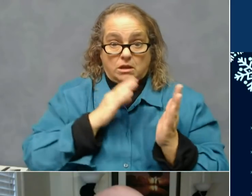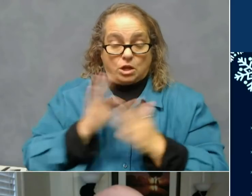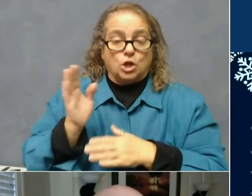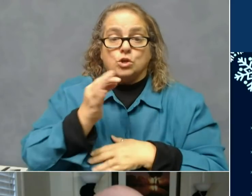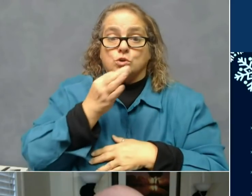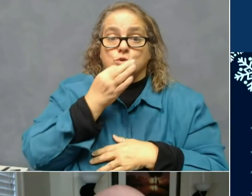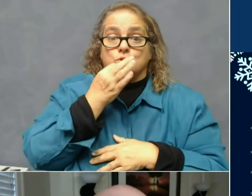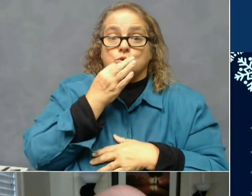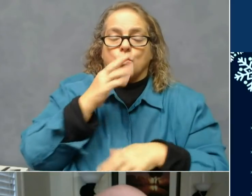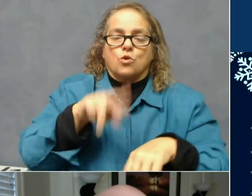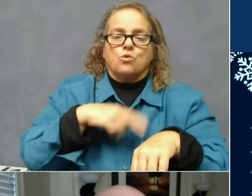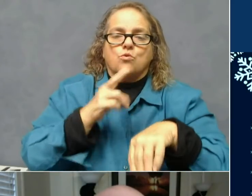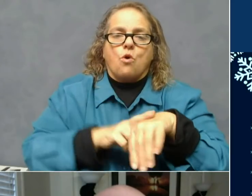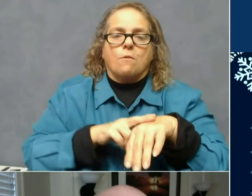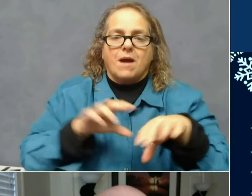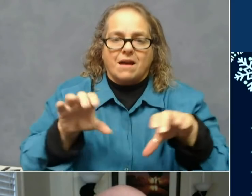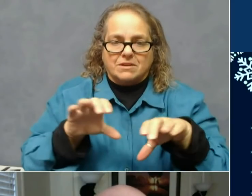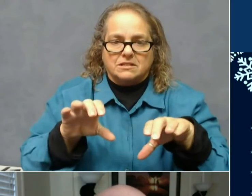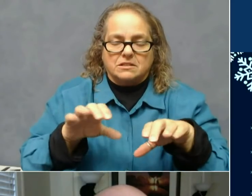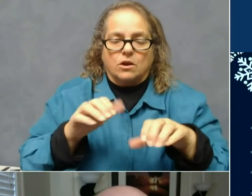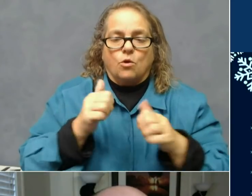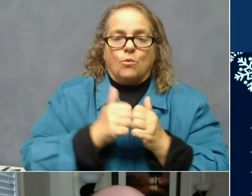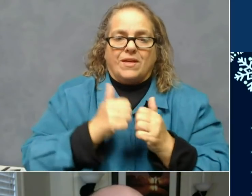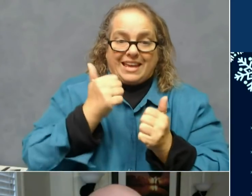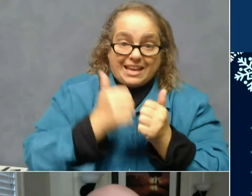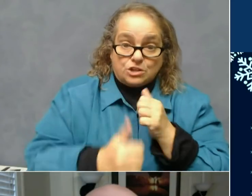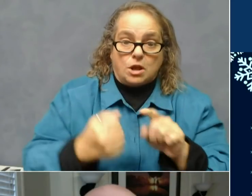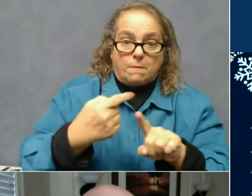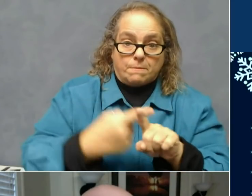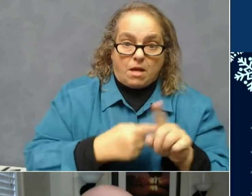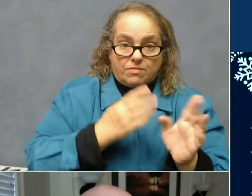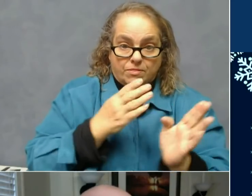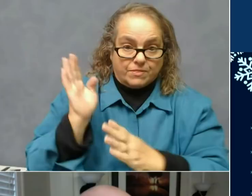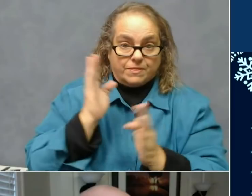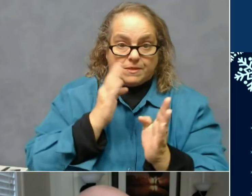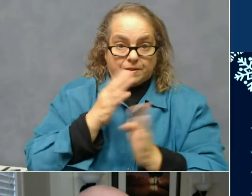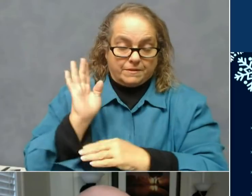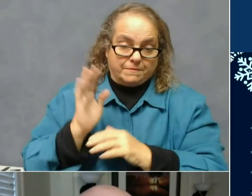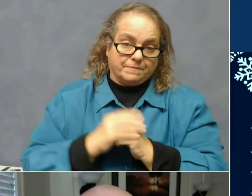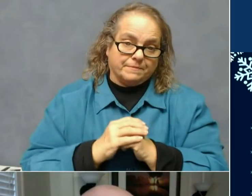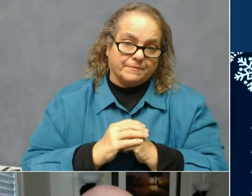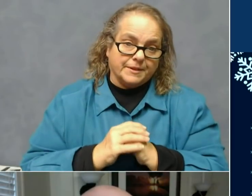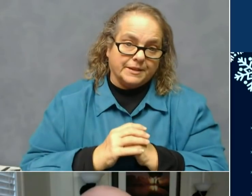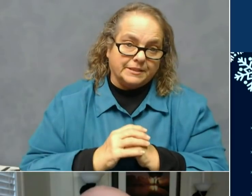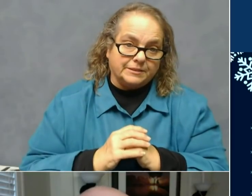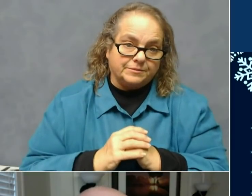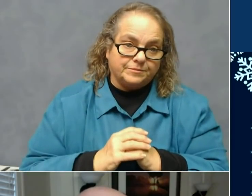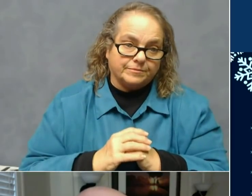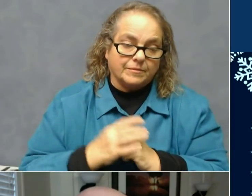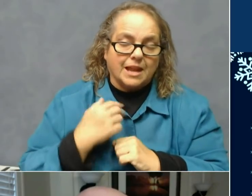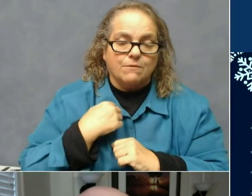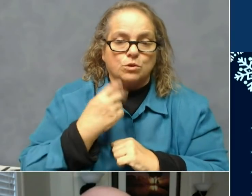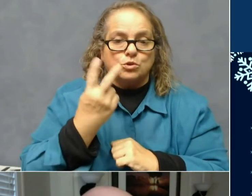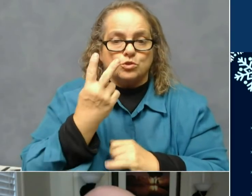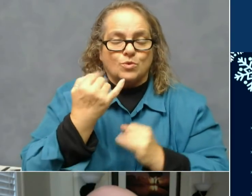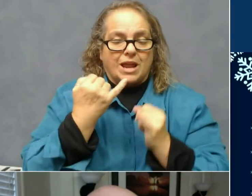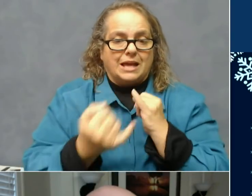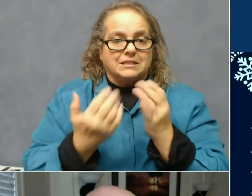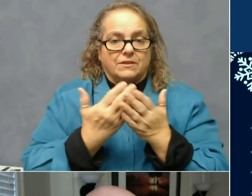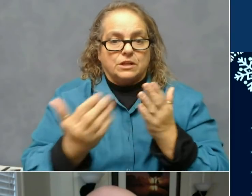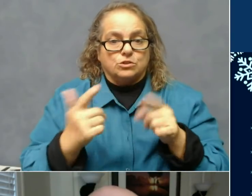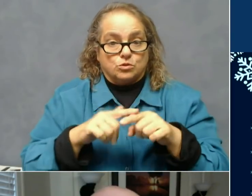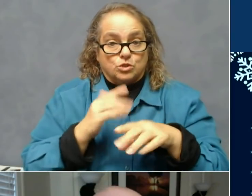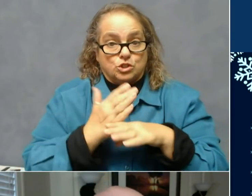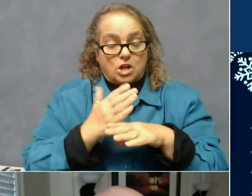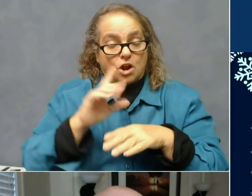will increase with each passing month. James, you can take this slide down now, thanks. And I have two last things to share. The governor already